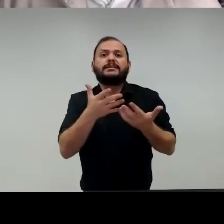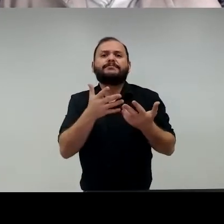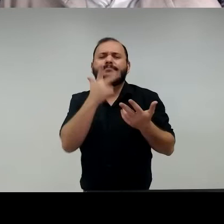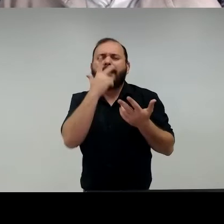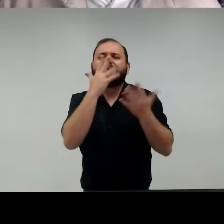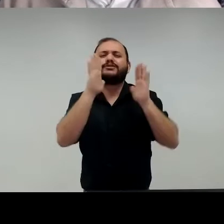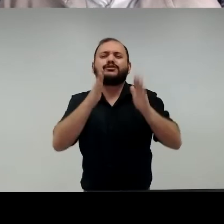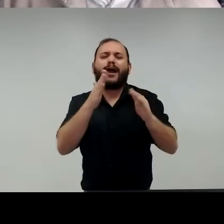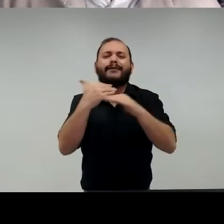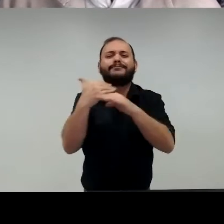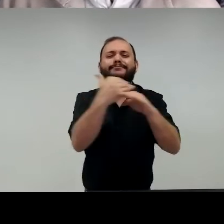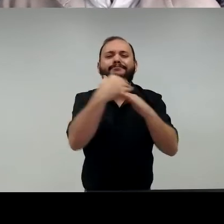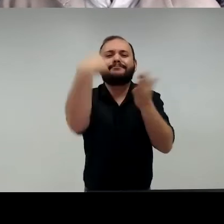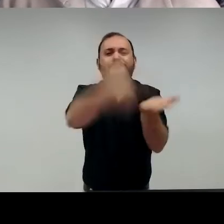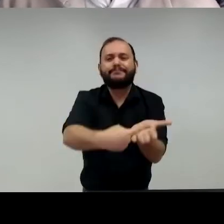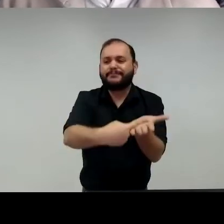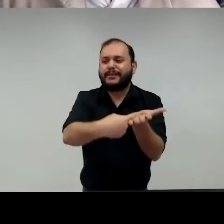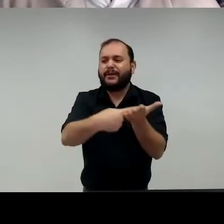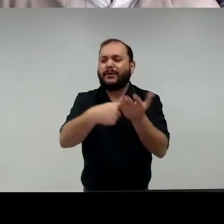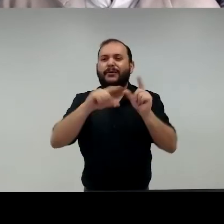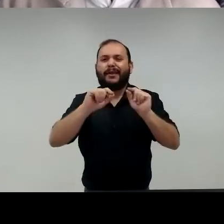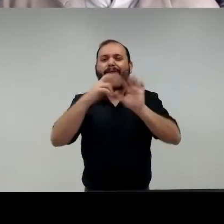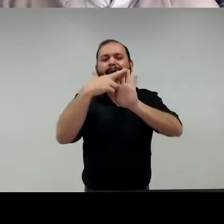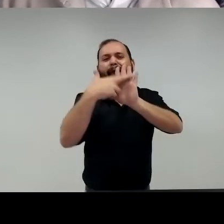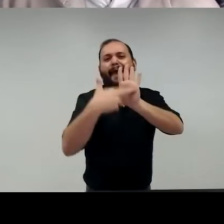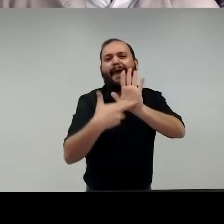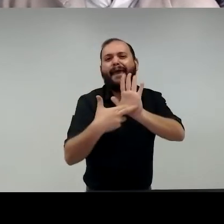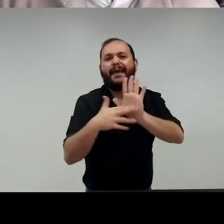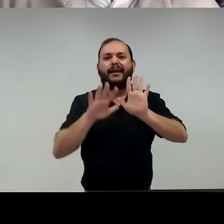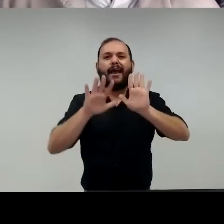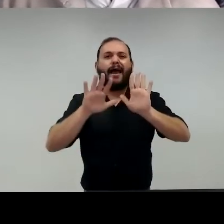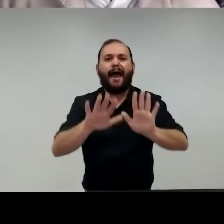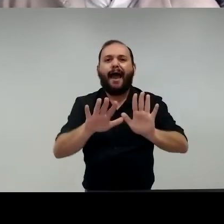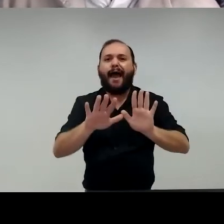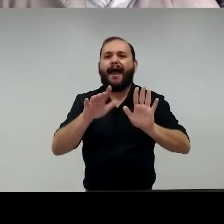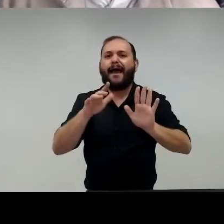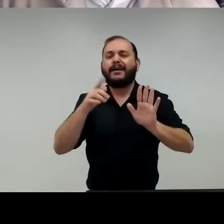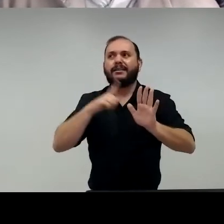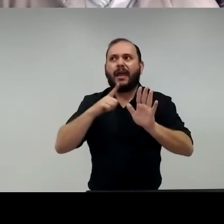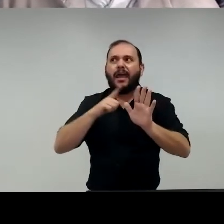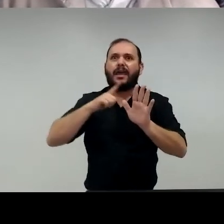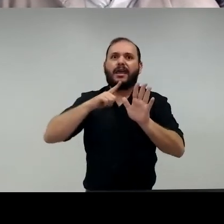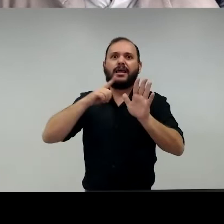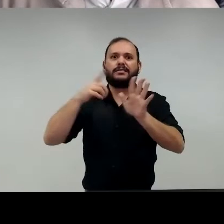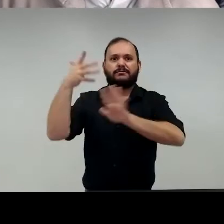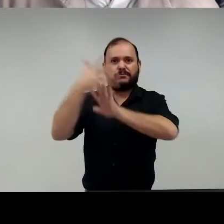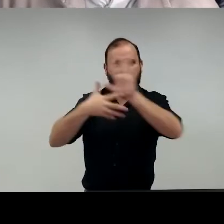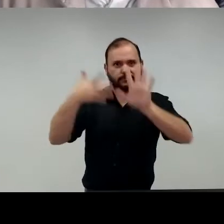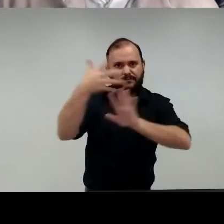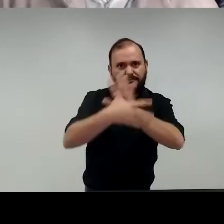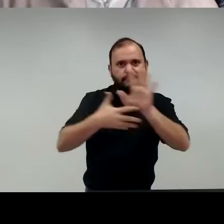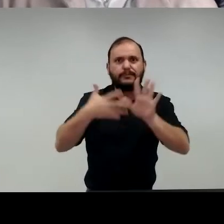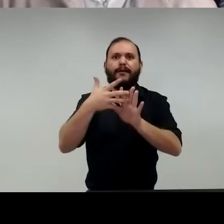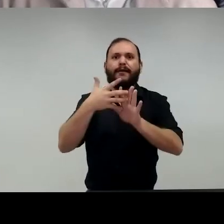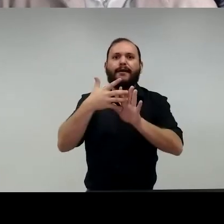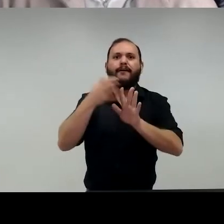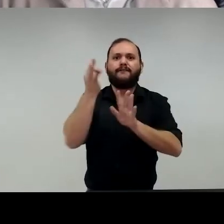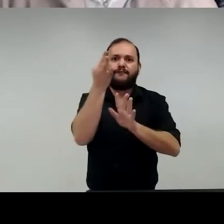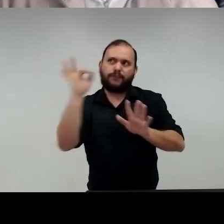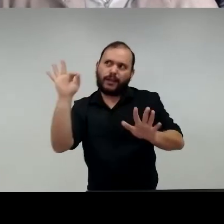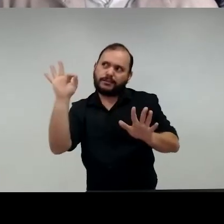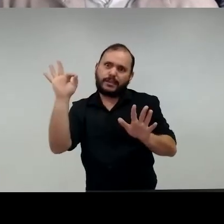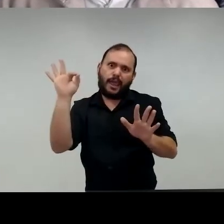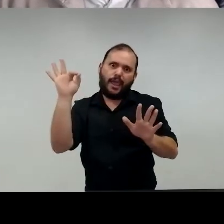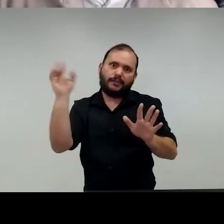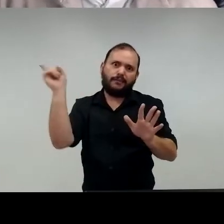is no intrusion from the French national language. Sign language is sign language, and you should not